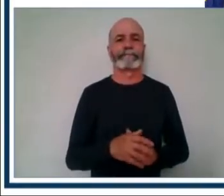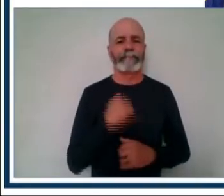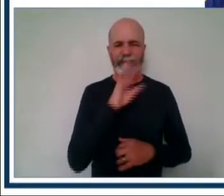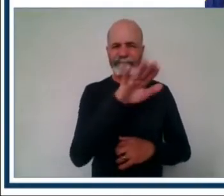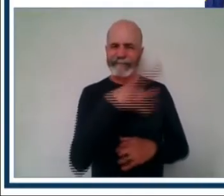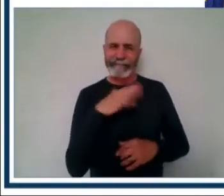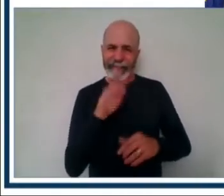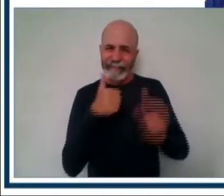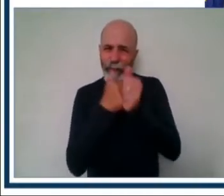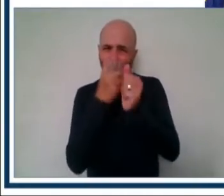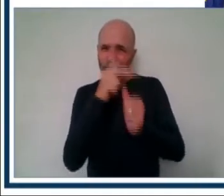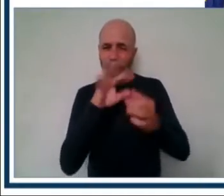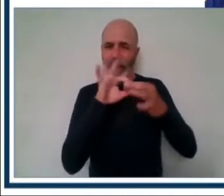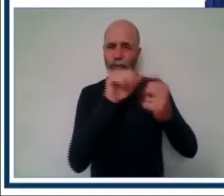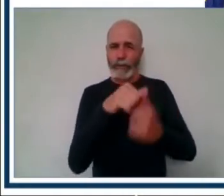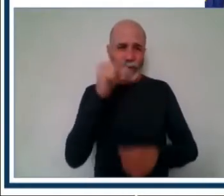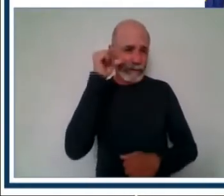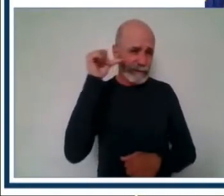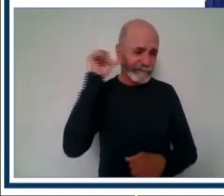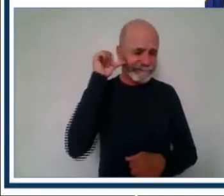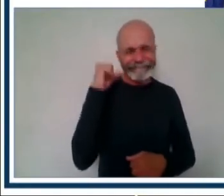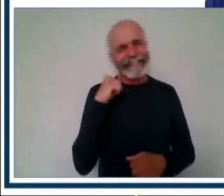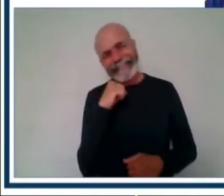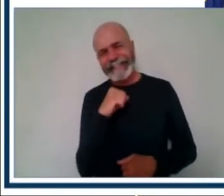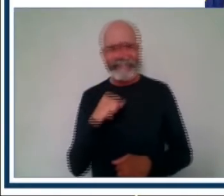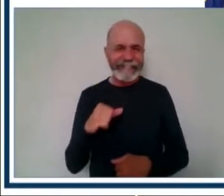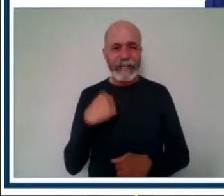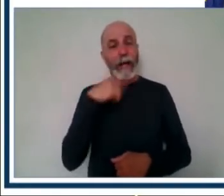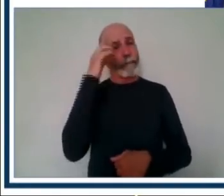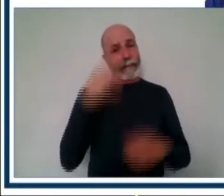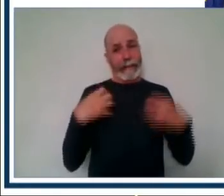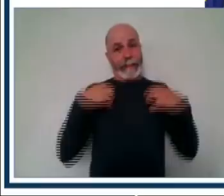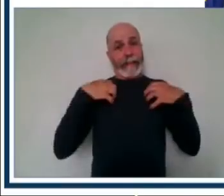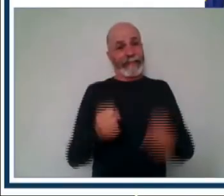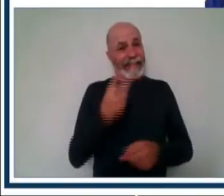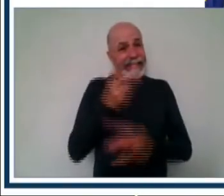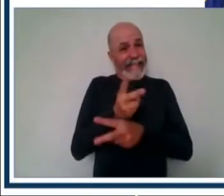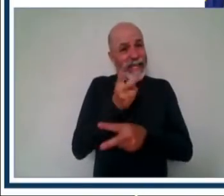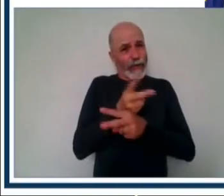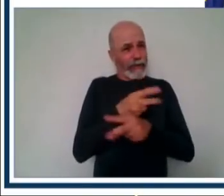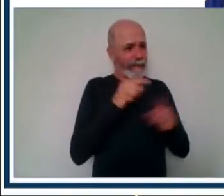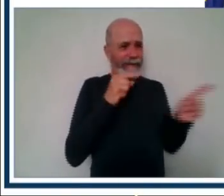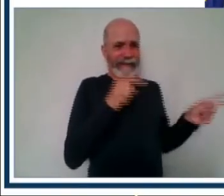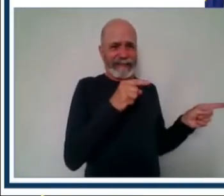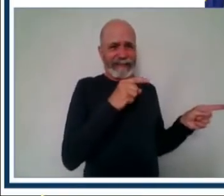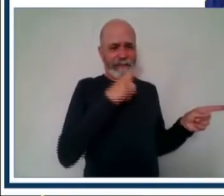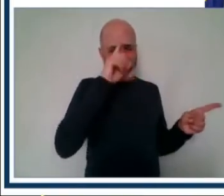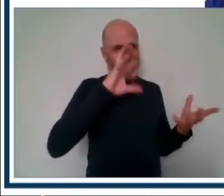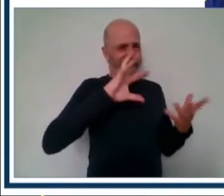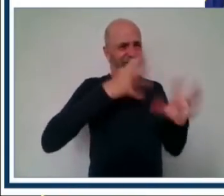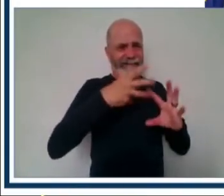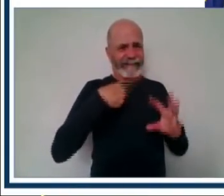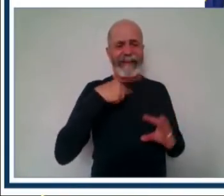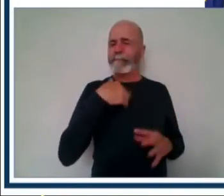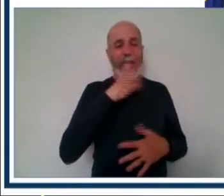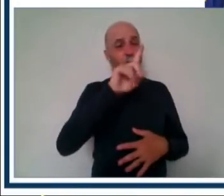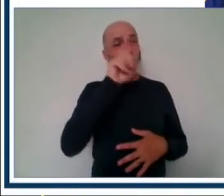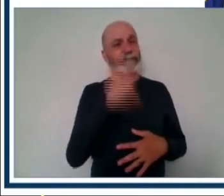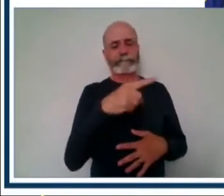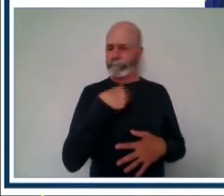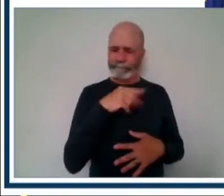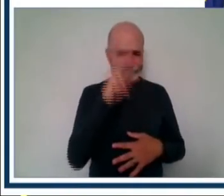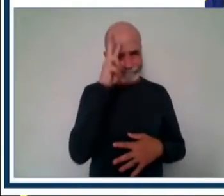professionals have told me they think you may have misspoke or misunderstood my question. And that was specifically